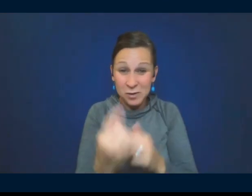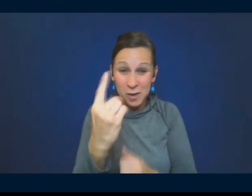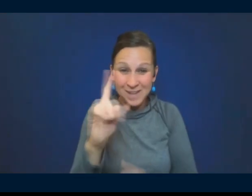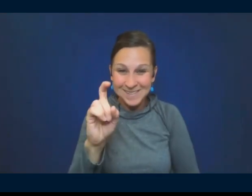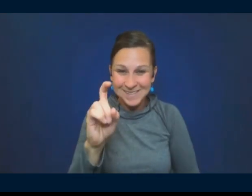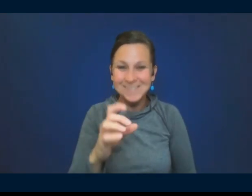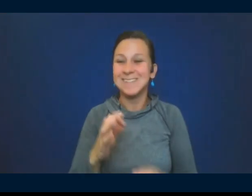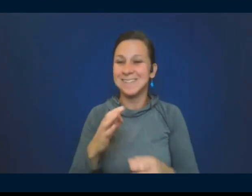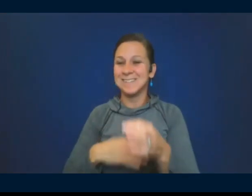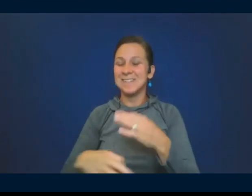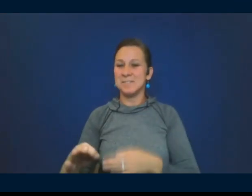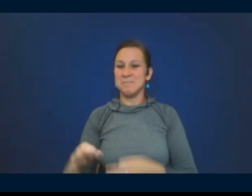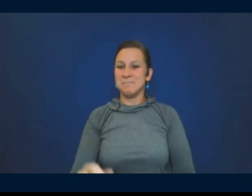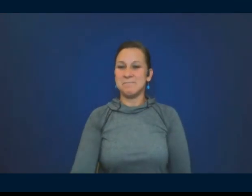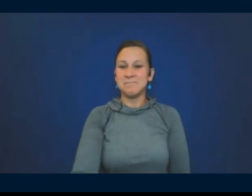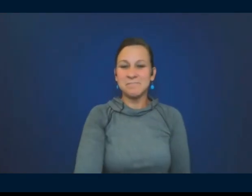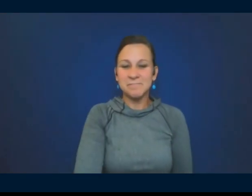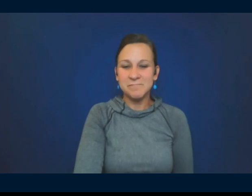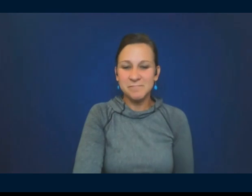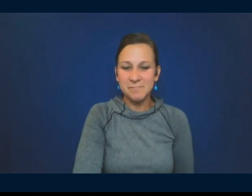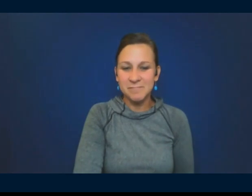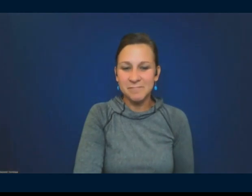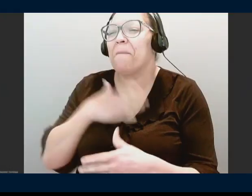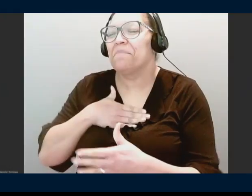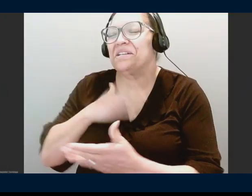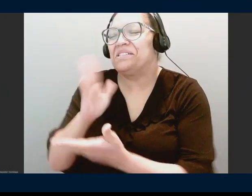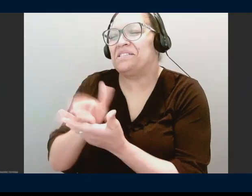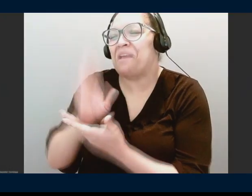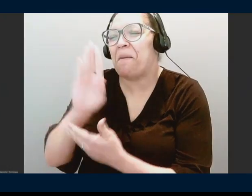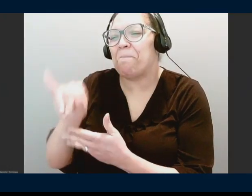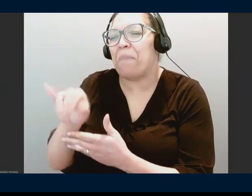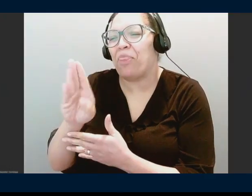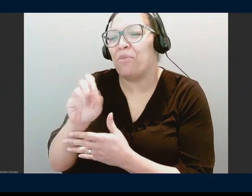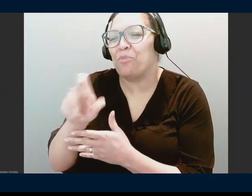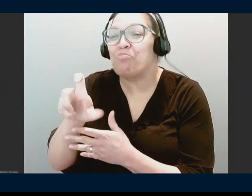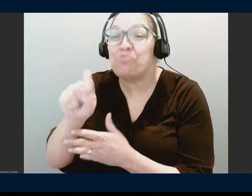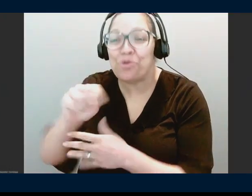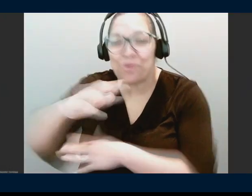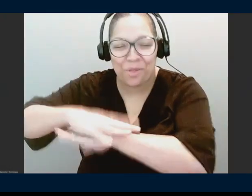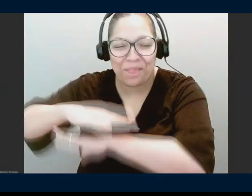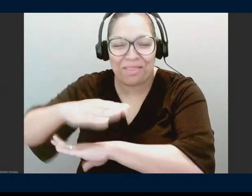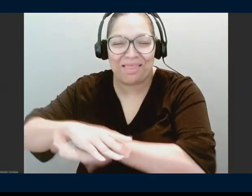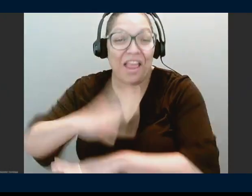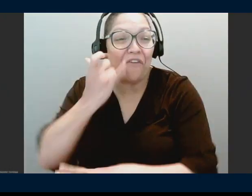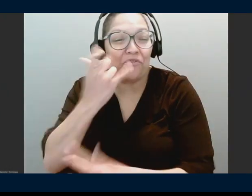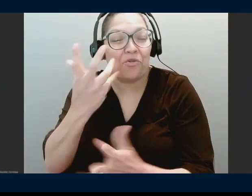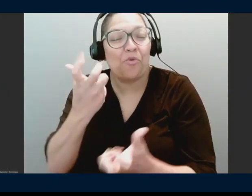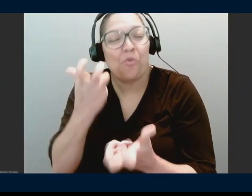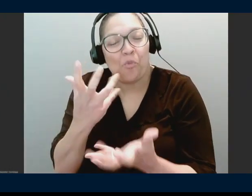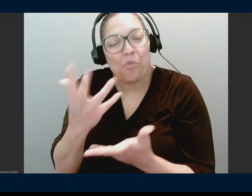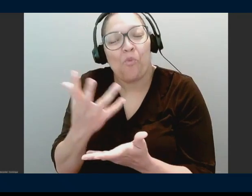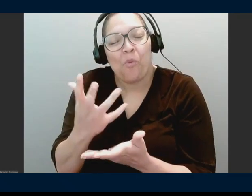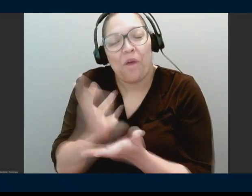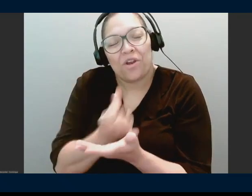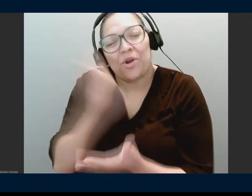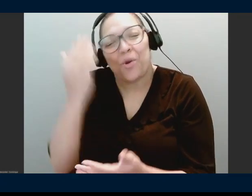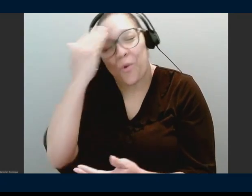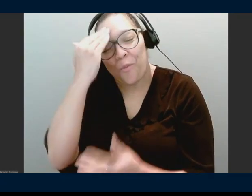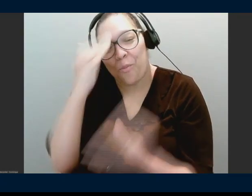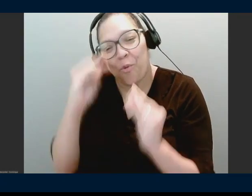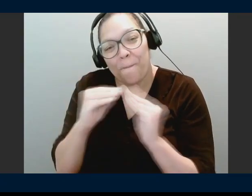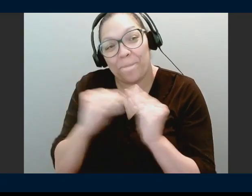So please stop by the booth on Goldwater and STEMedX if you wanted to know more about this fellowship. Thank you so much.